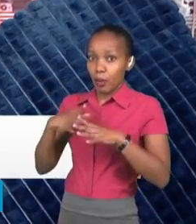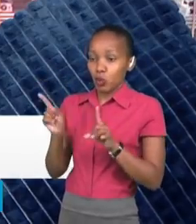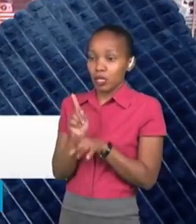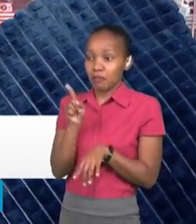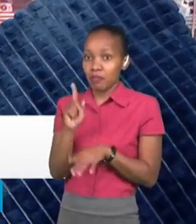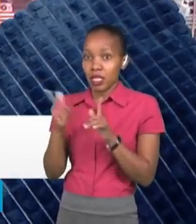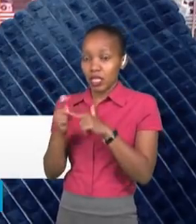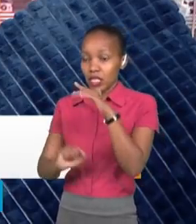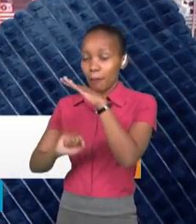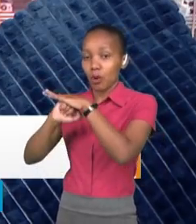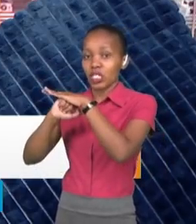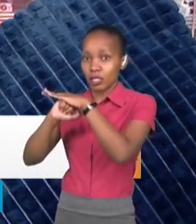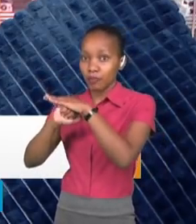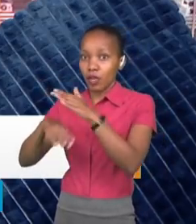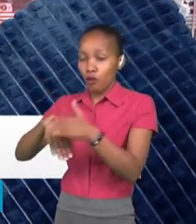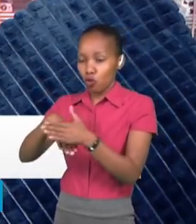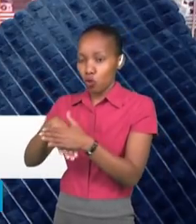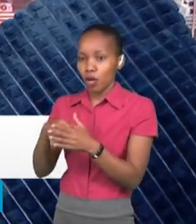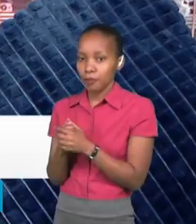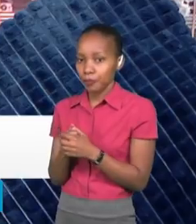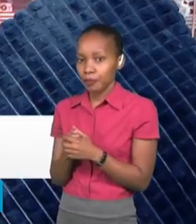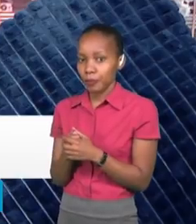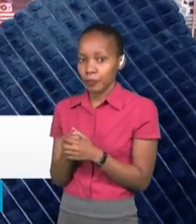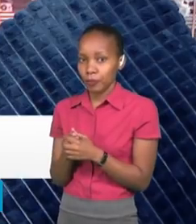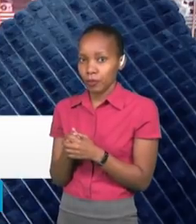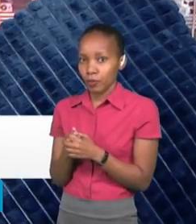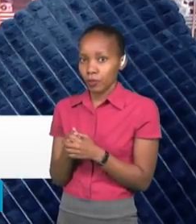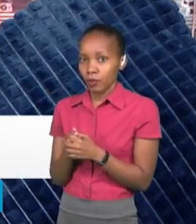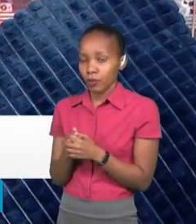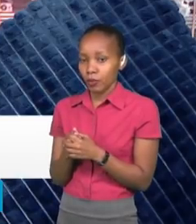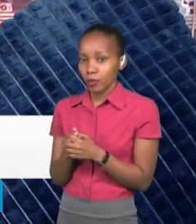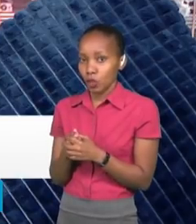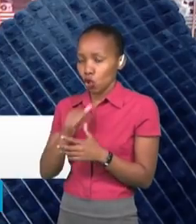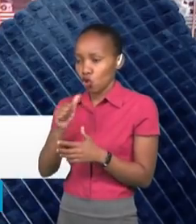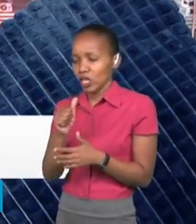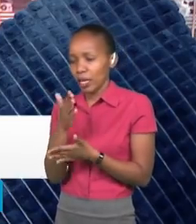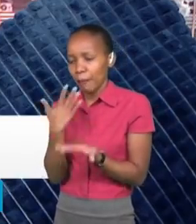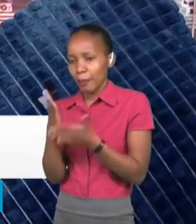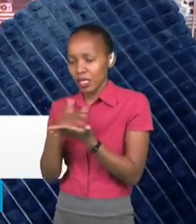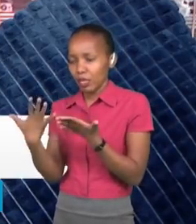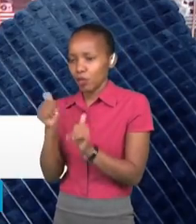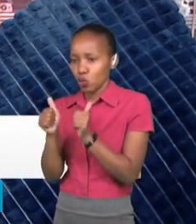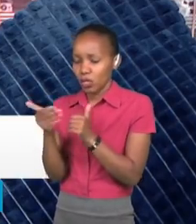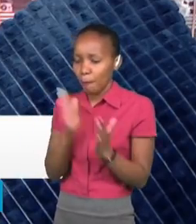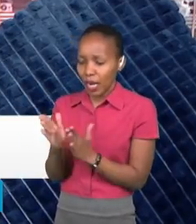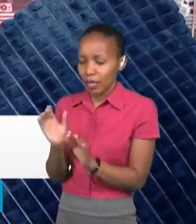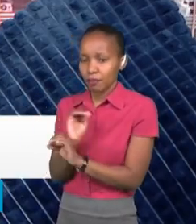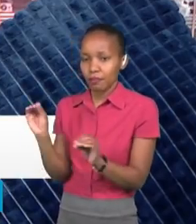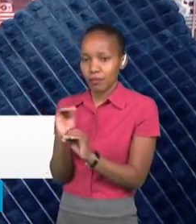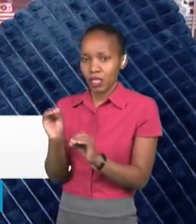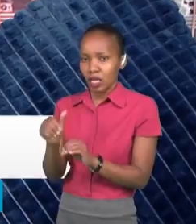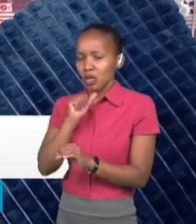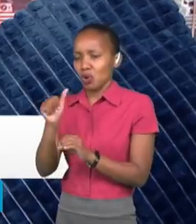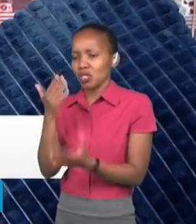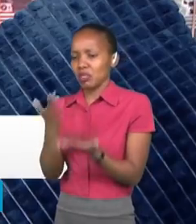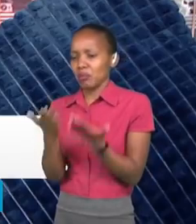that you support the, mm-hmm, the football. Mm-hmm. So it's not a thing that has not been planned. Mm-hmm. He didn't just wake